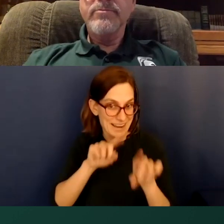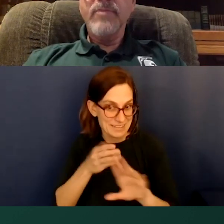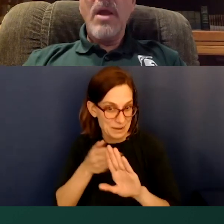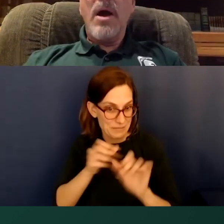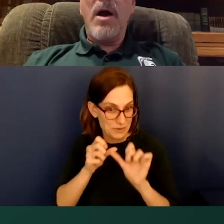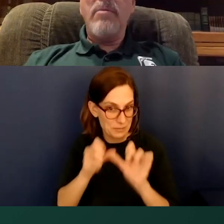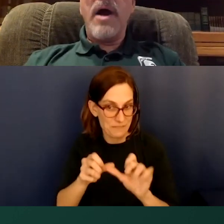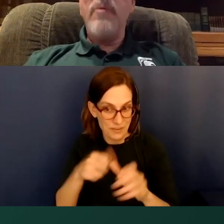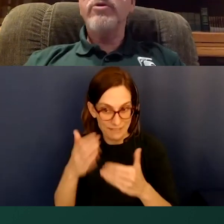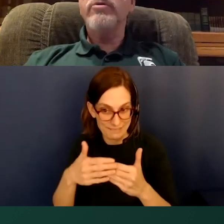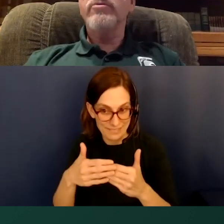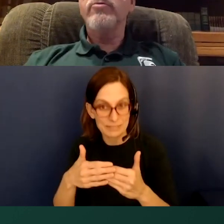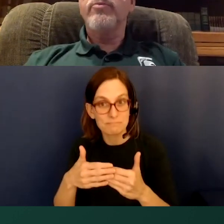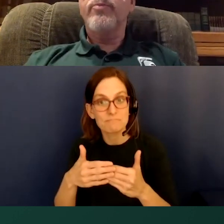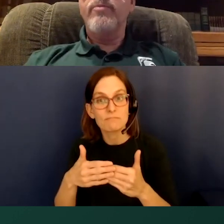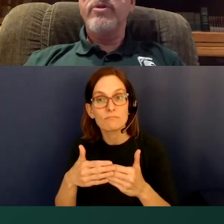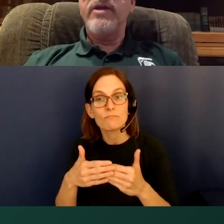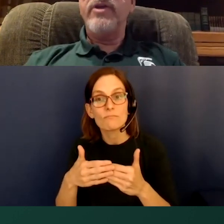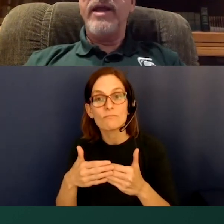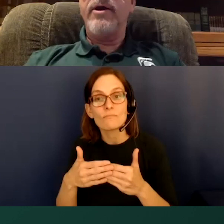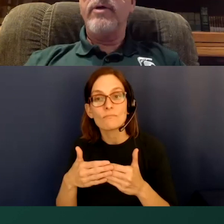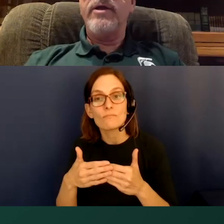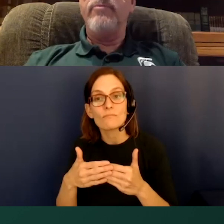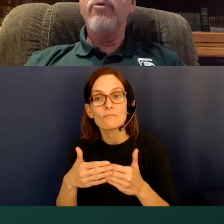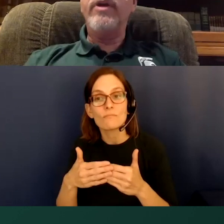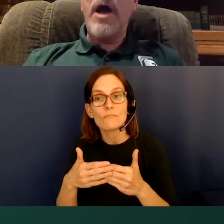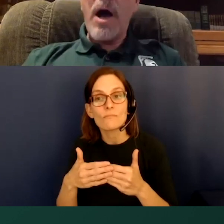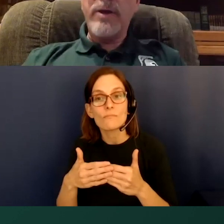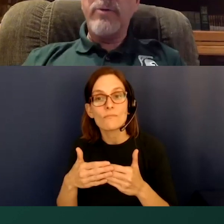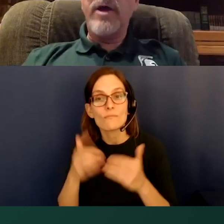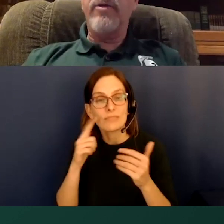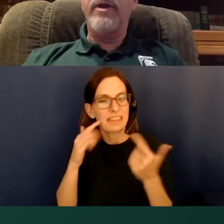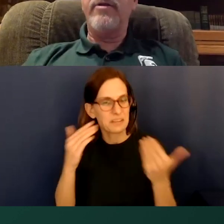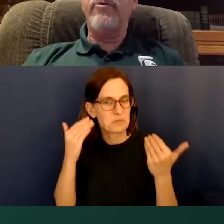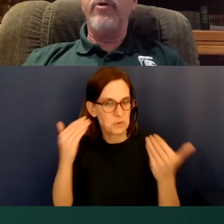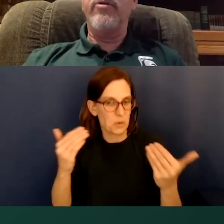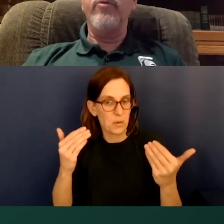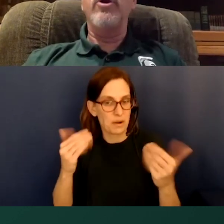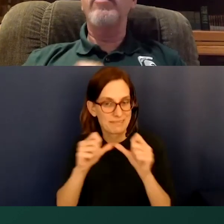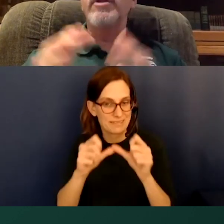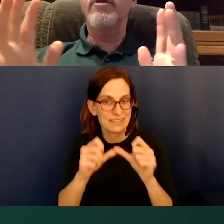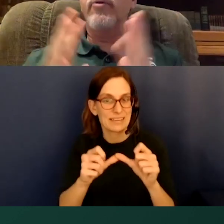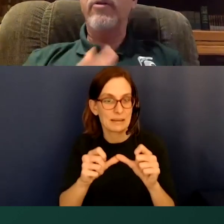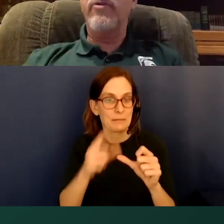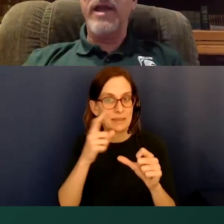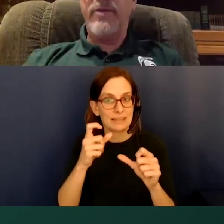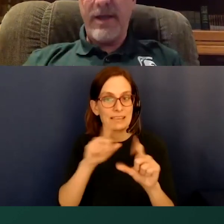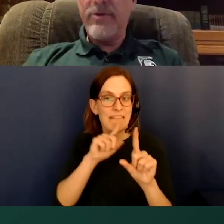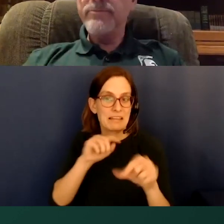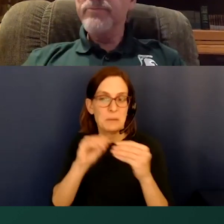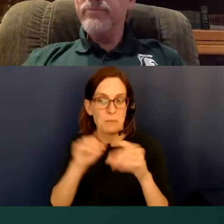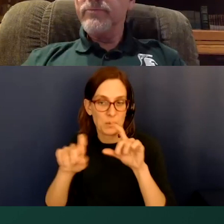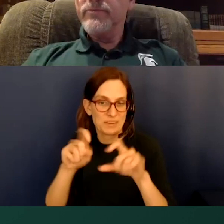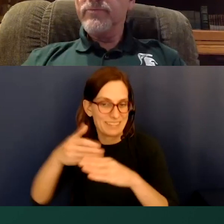again? I would tend to err in moving on rather than answering questions. You can always answer questions at the